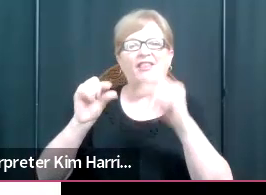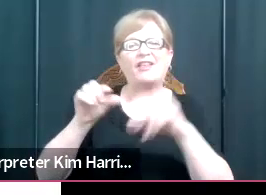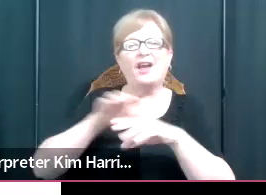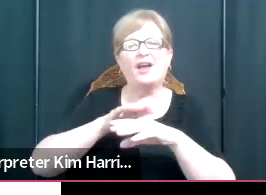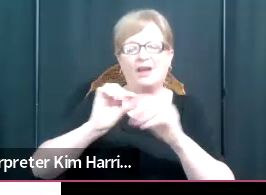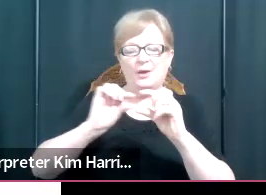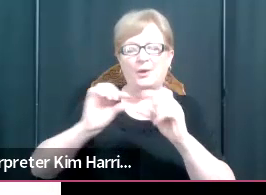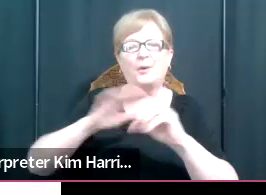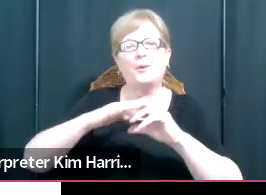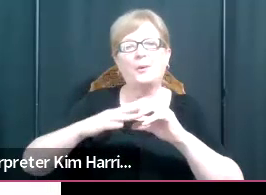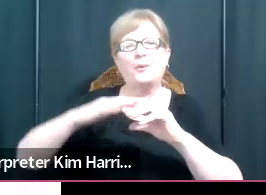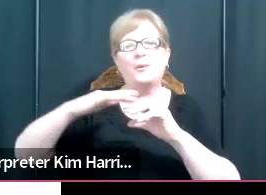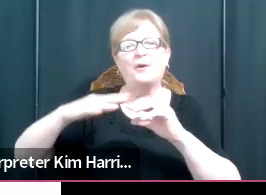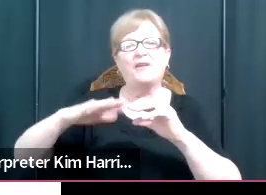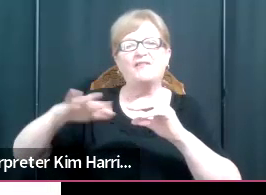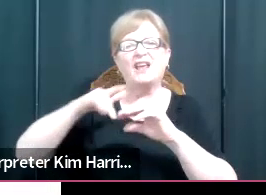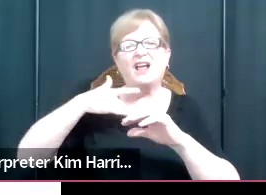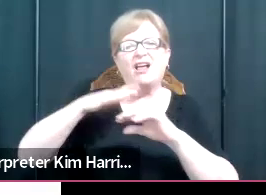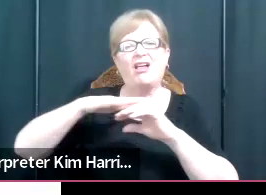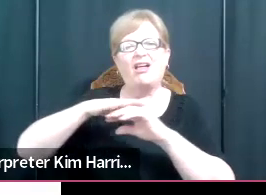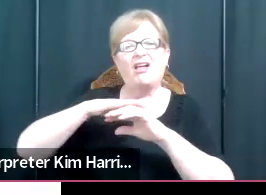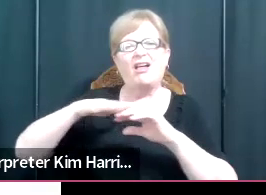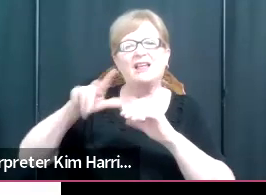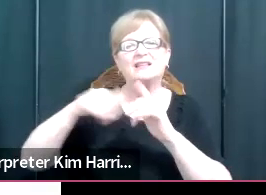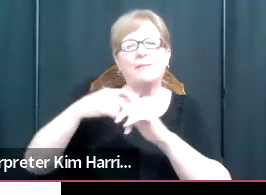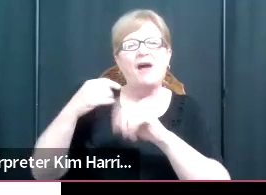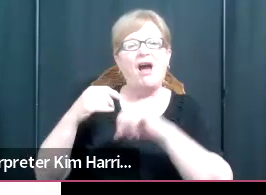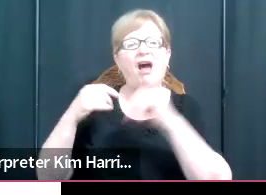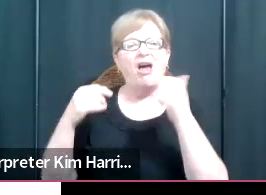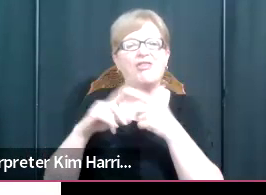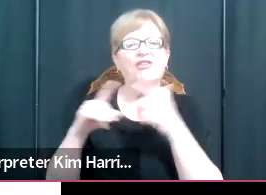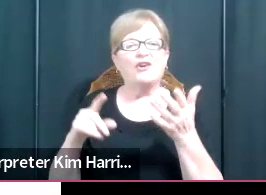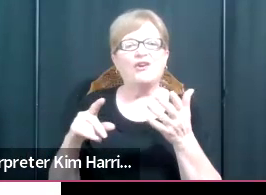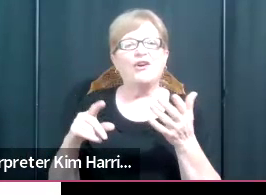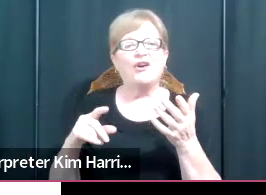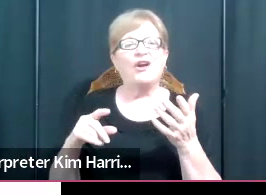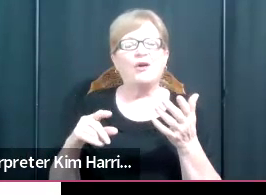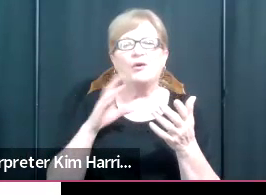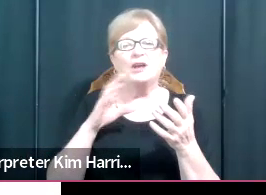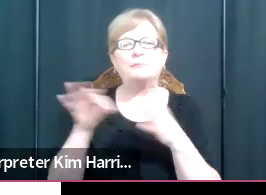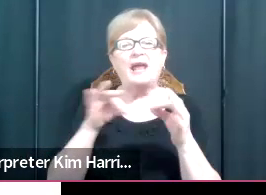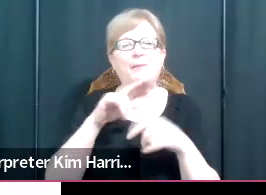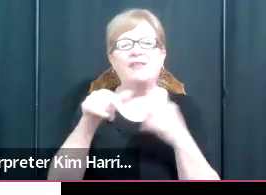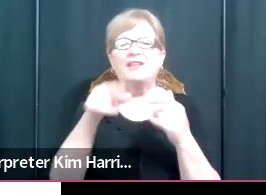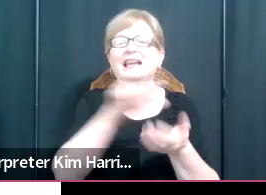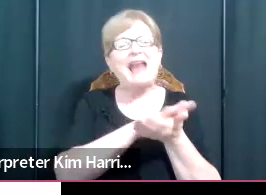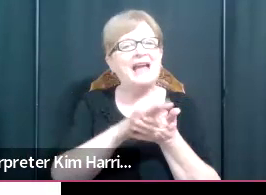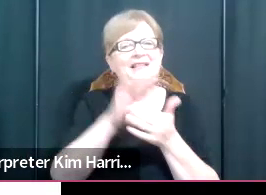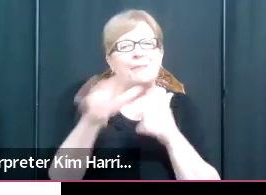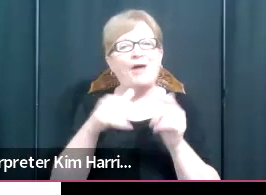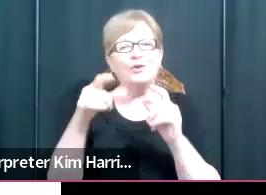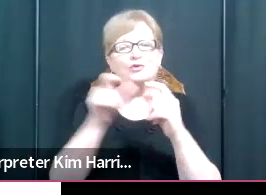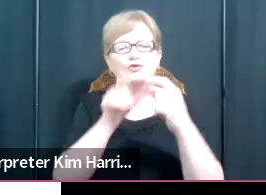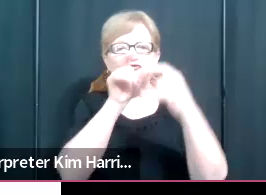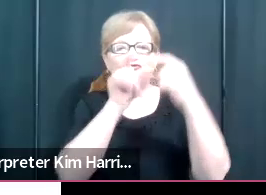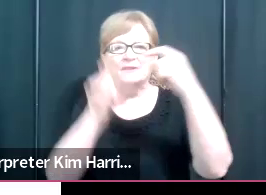others. And there's also some other shapes, which we'll talk about in a little bit. But the nice thing about these is they're